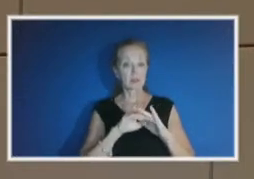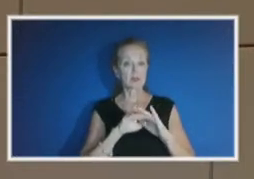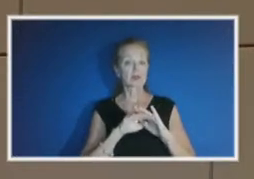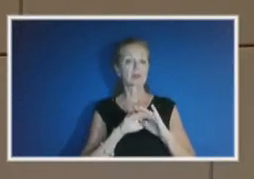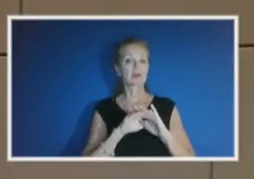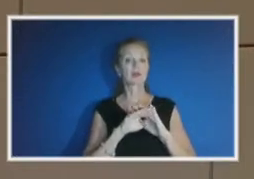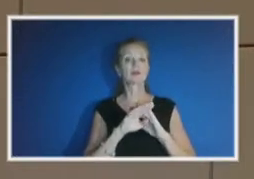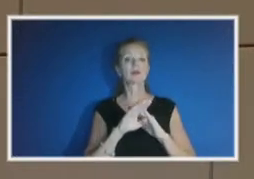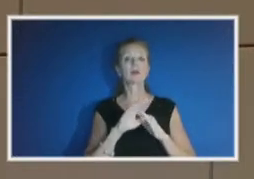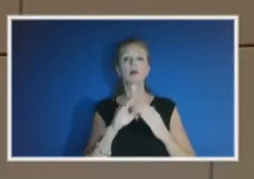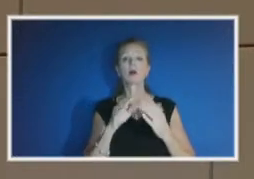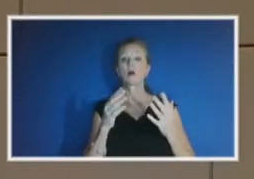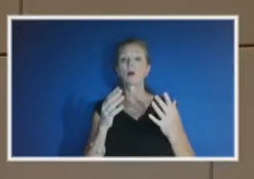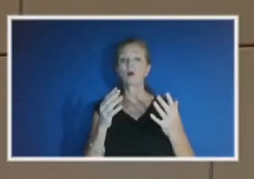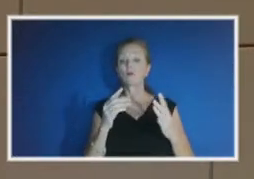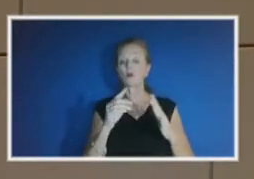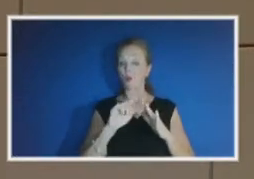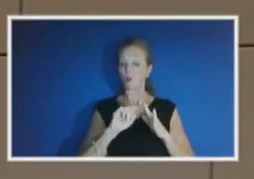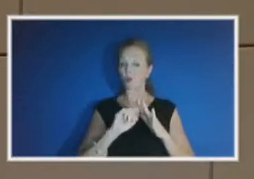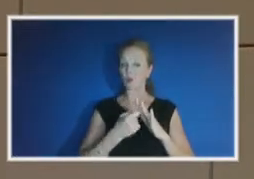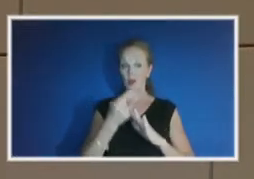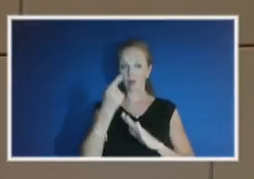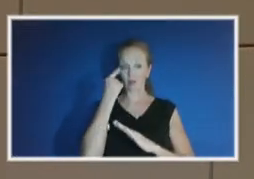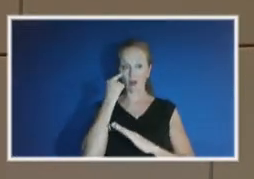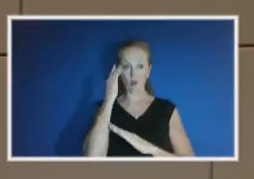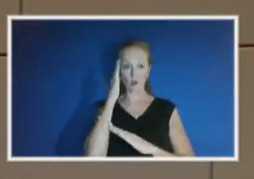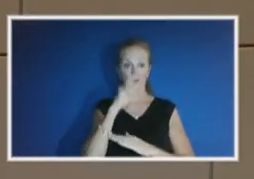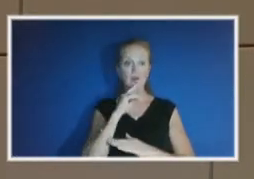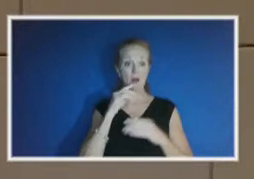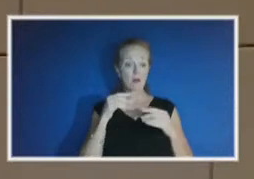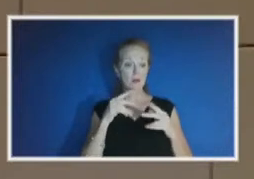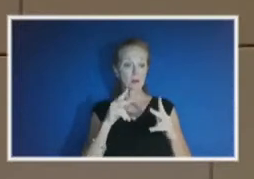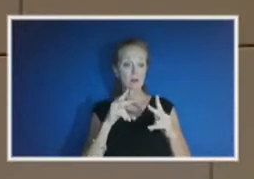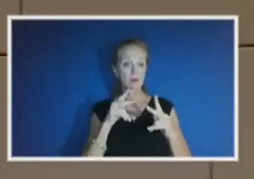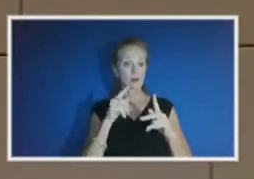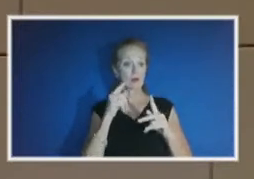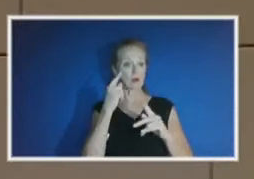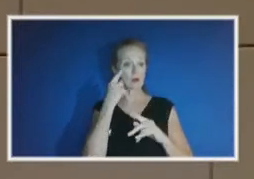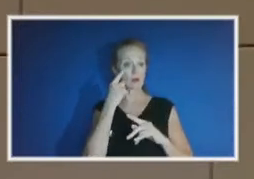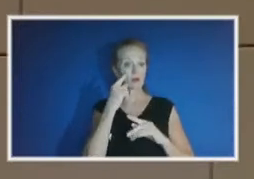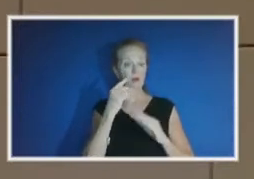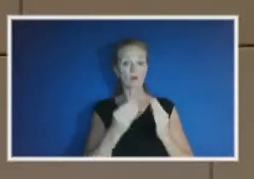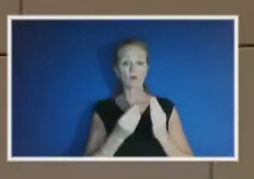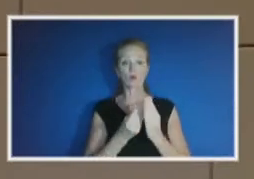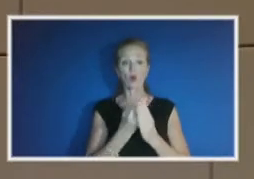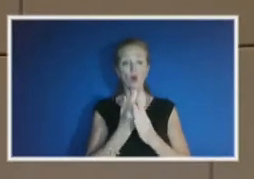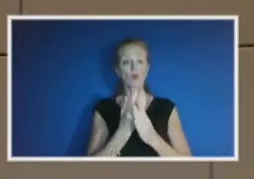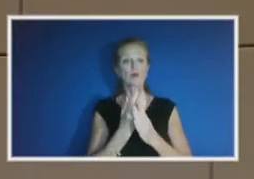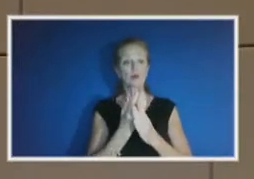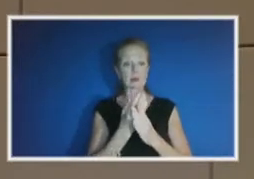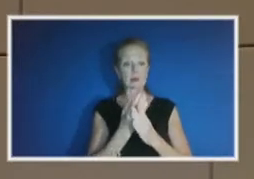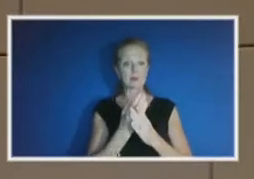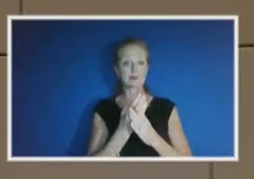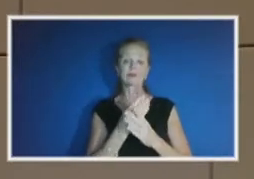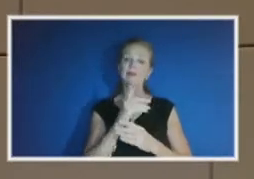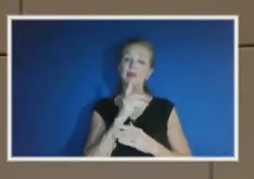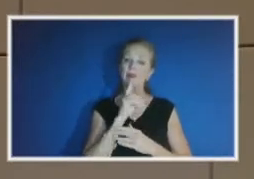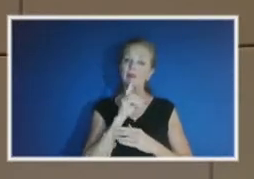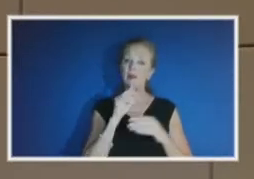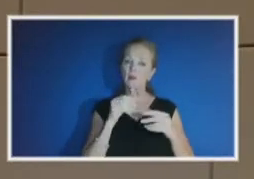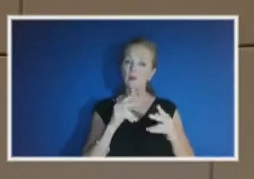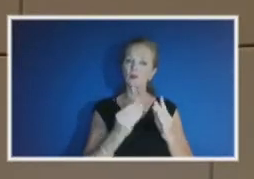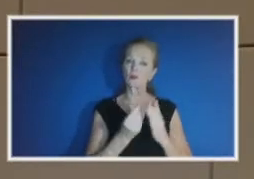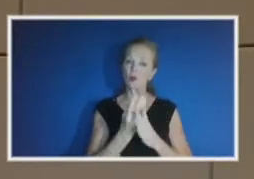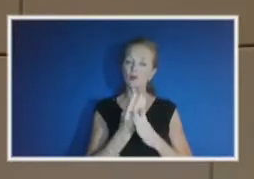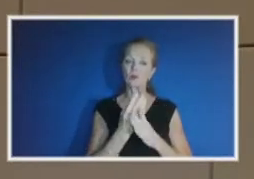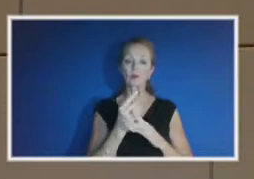was initially thought would be a opportunity for growth has, well, it is an opportunity for growth.